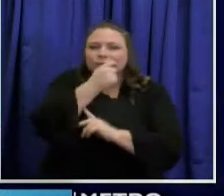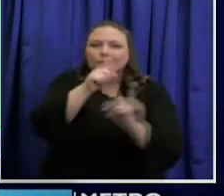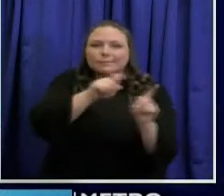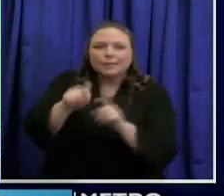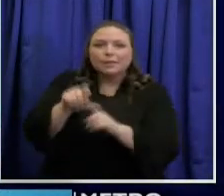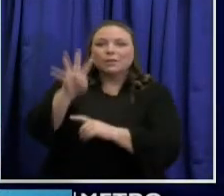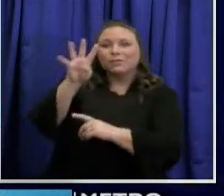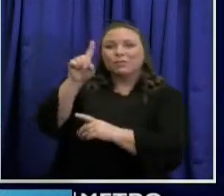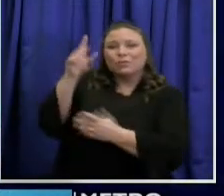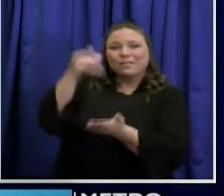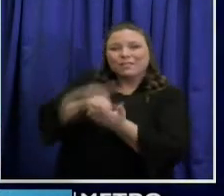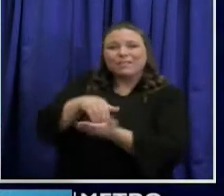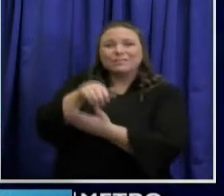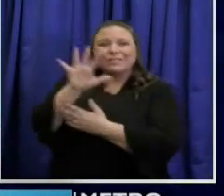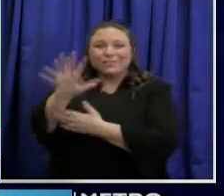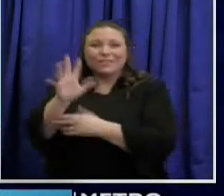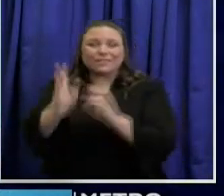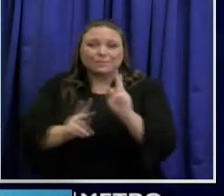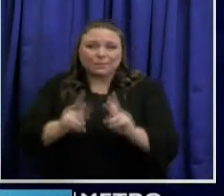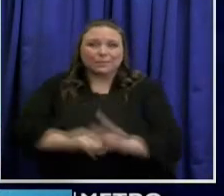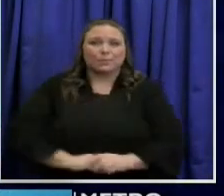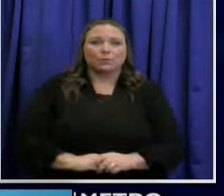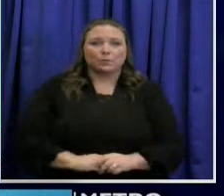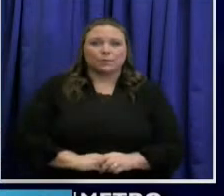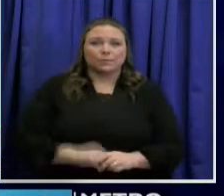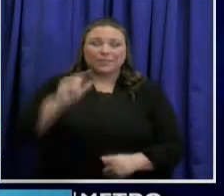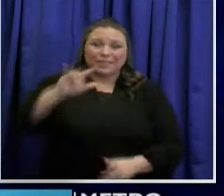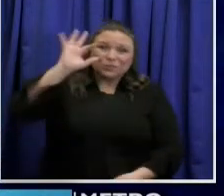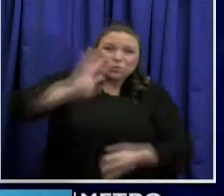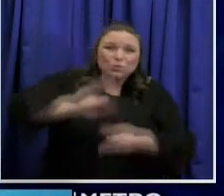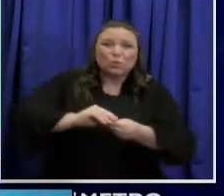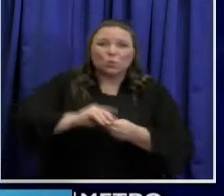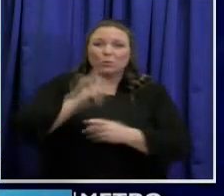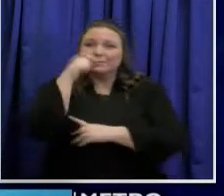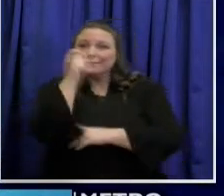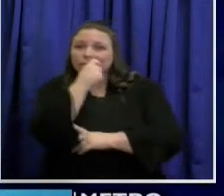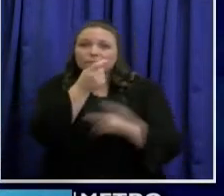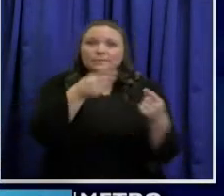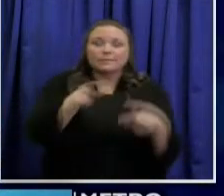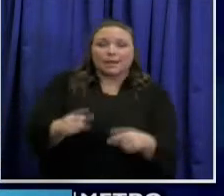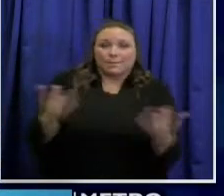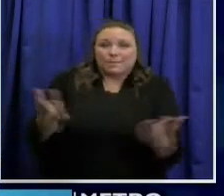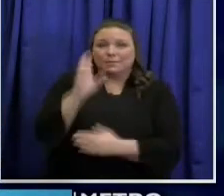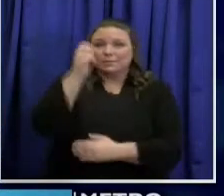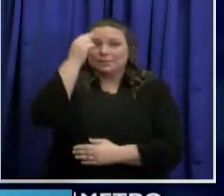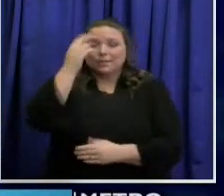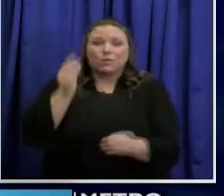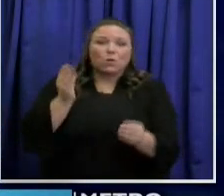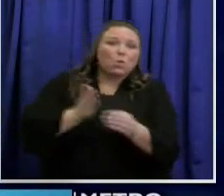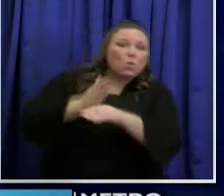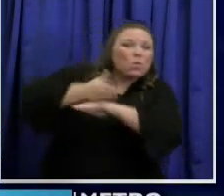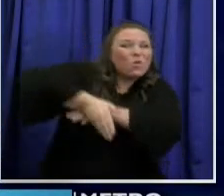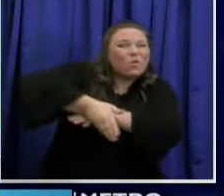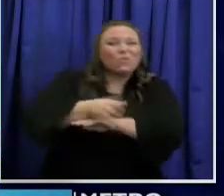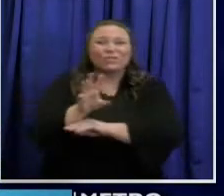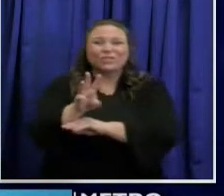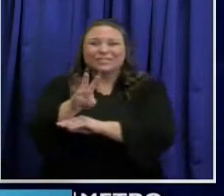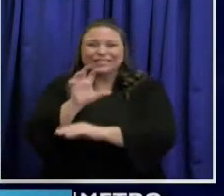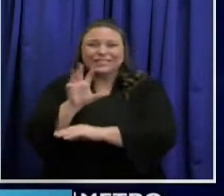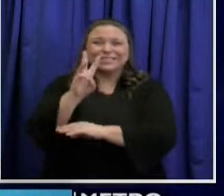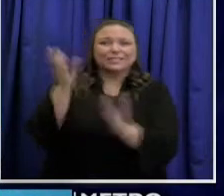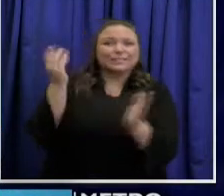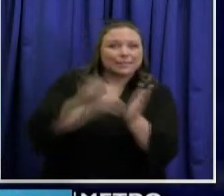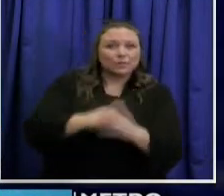41,005 individuals. This brings the total number of tests that we've conducted in Nashville to over